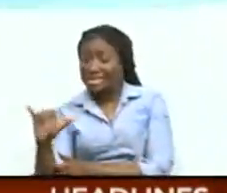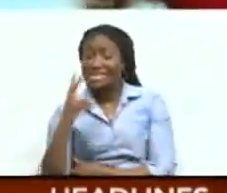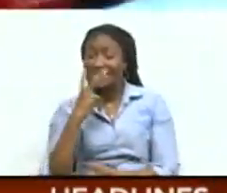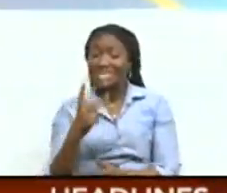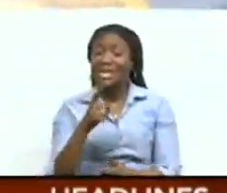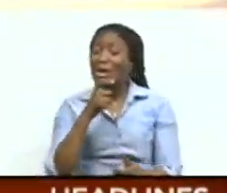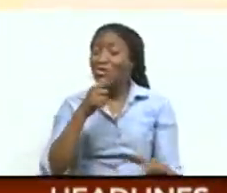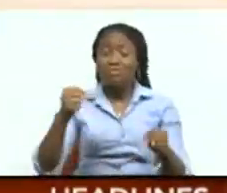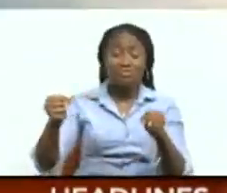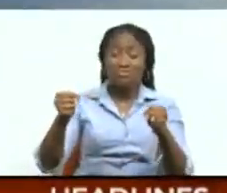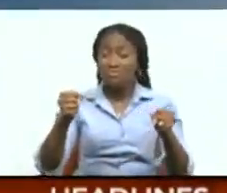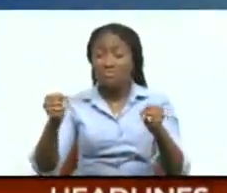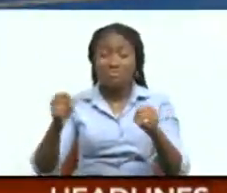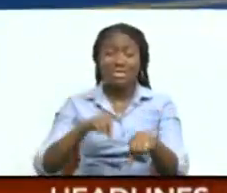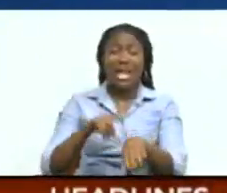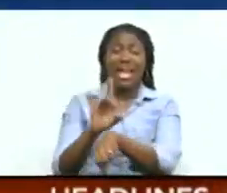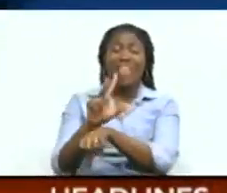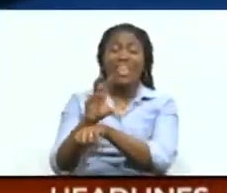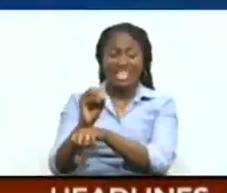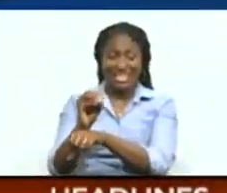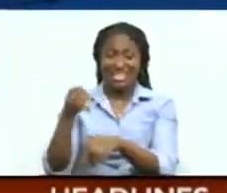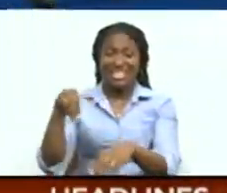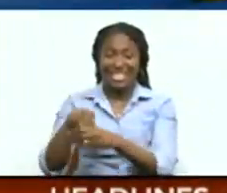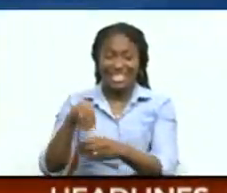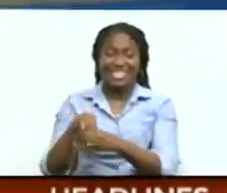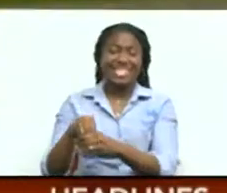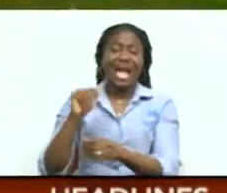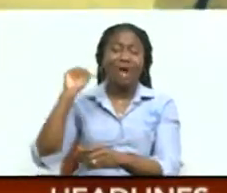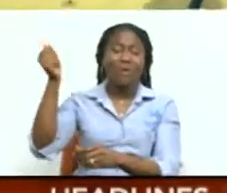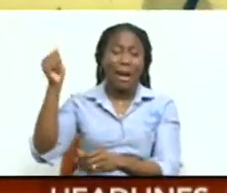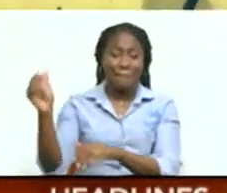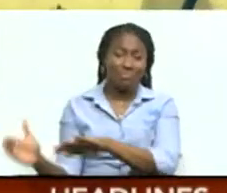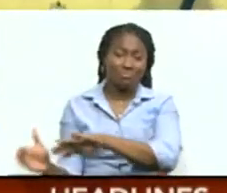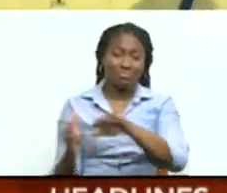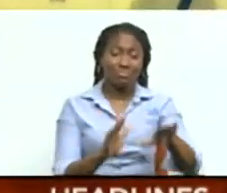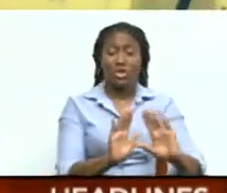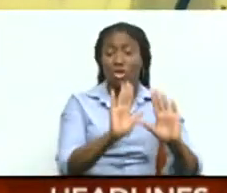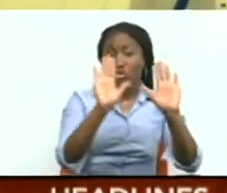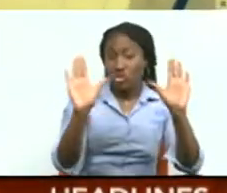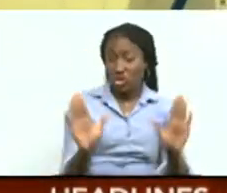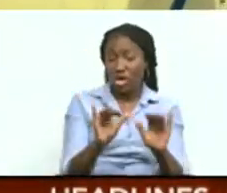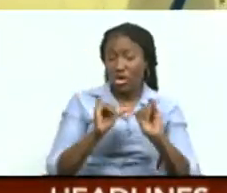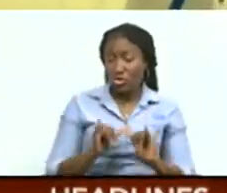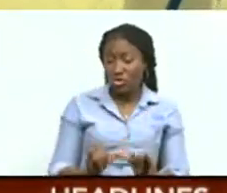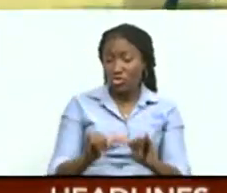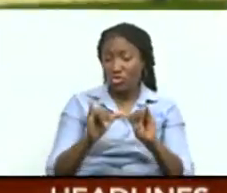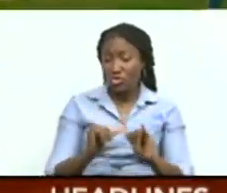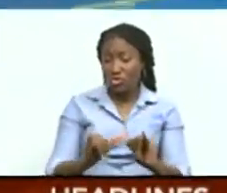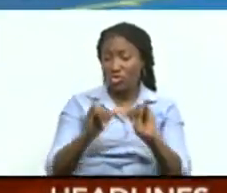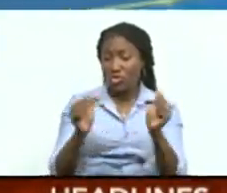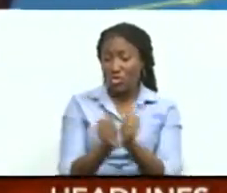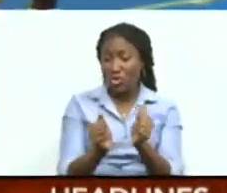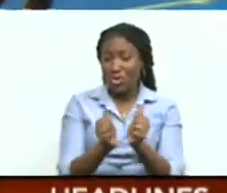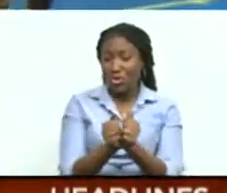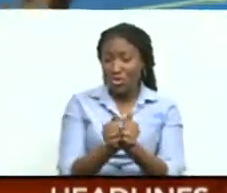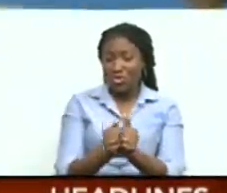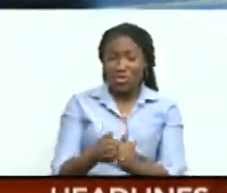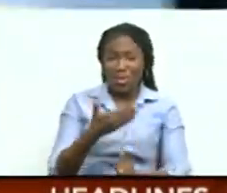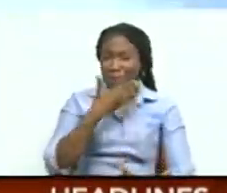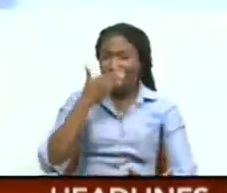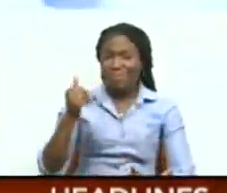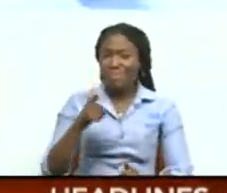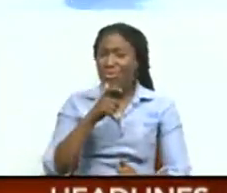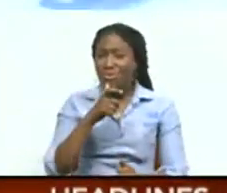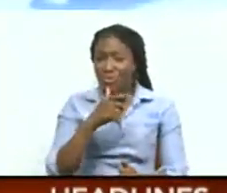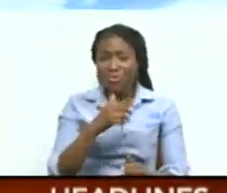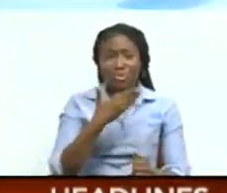ultimate revenge from 8:30 at the Princess Royal Court in Arima. On Sunday, the action continues when the Premiership Division Best of Three final